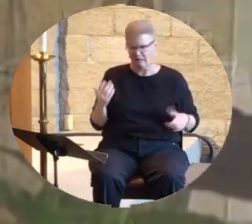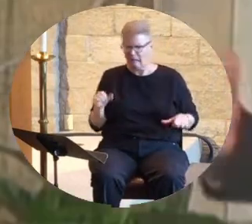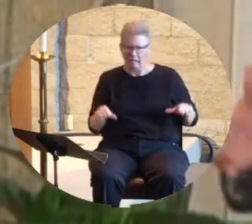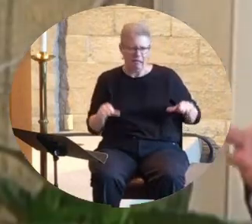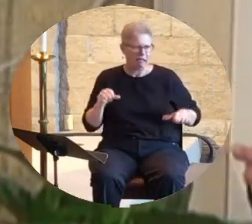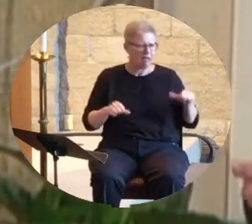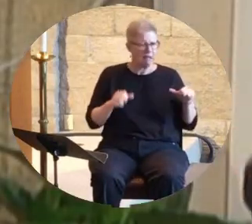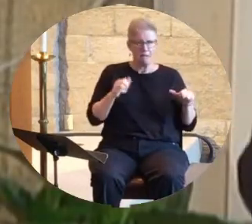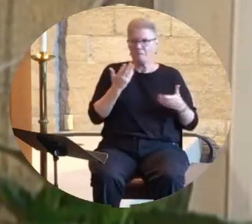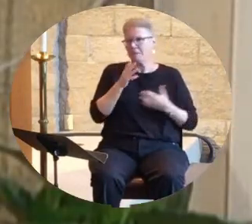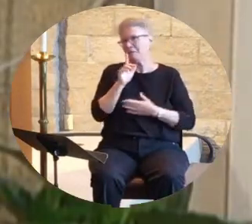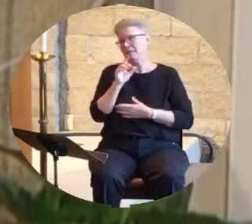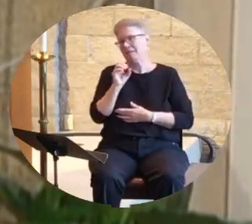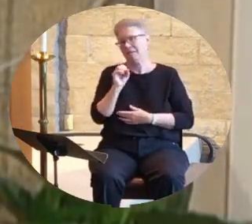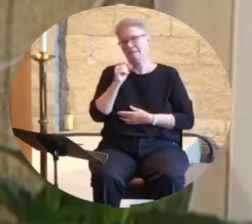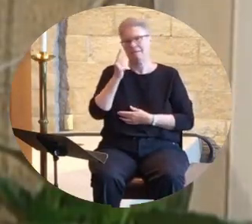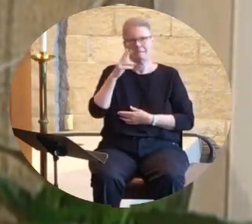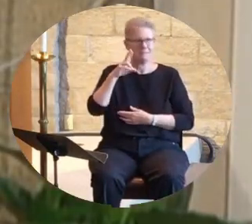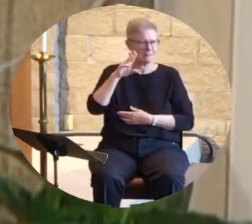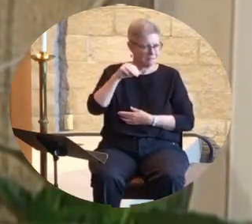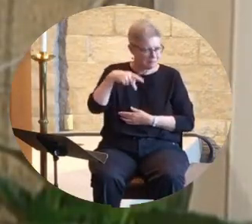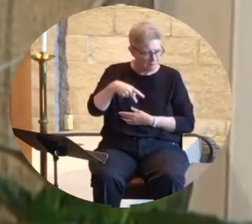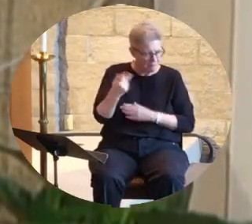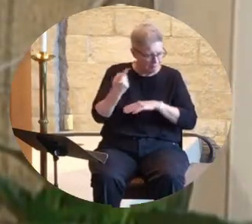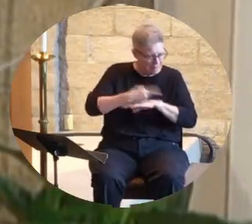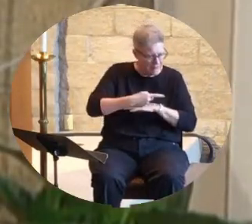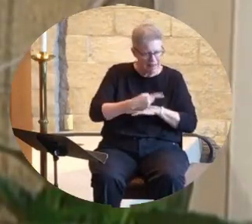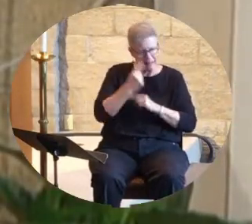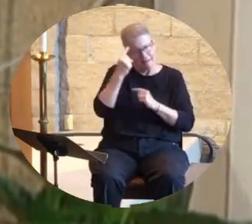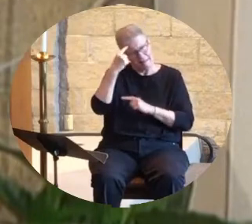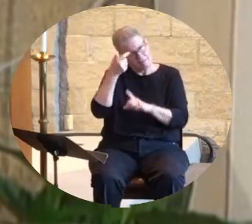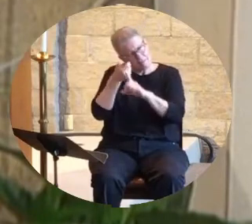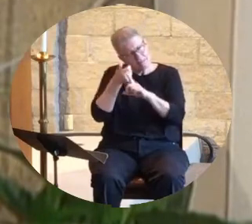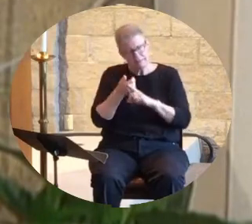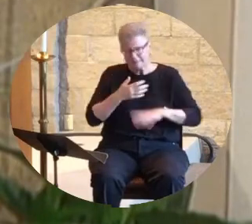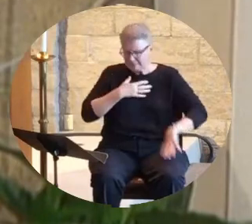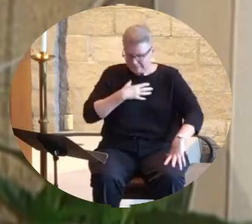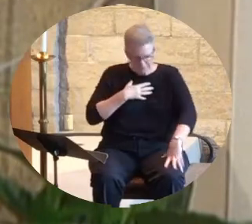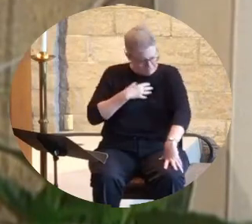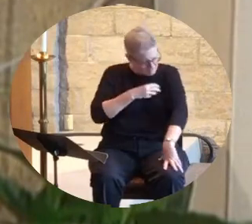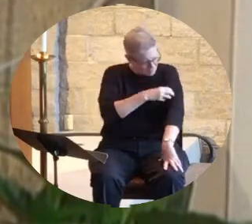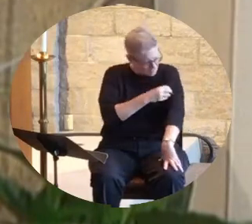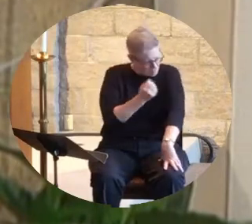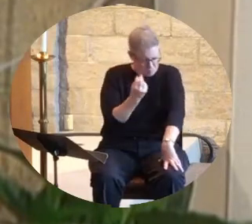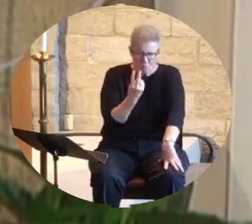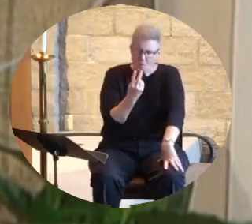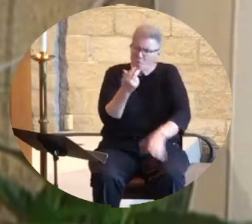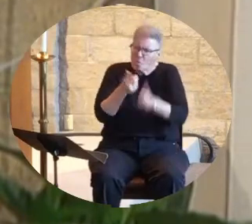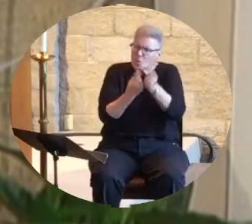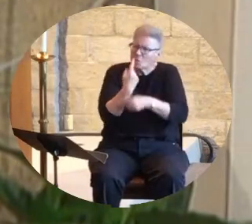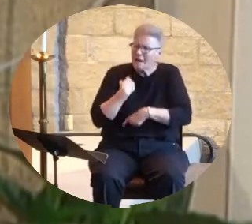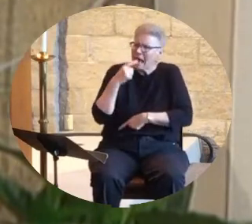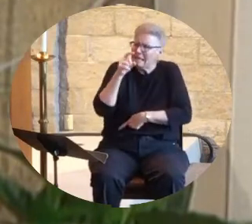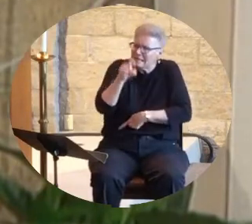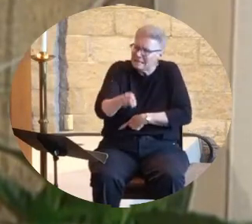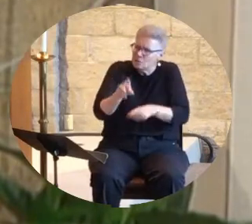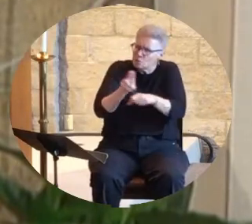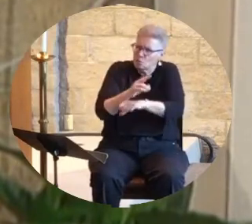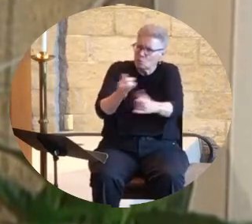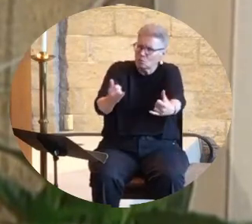then ask yourself, what power do I need to use right now? What power or powers do